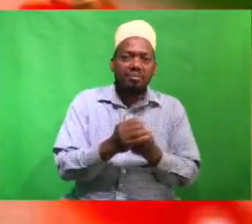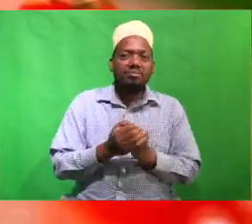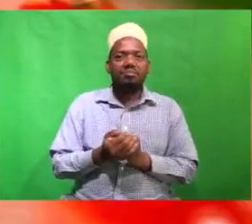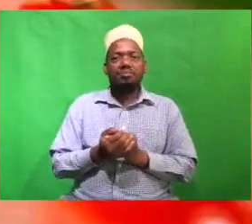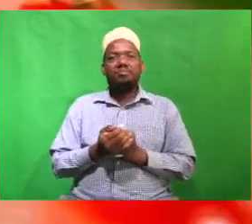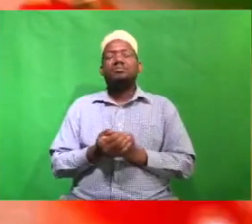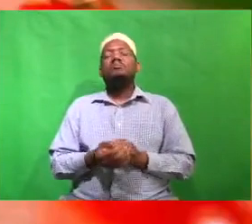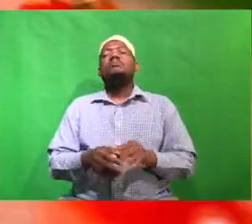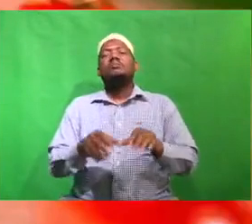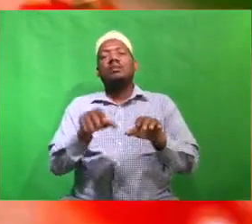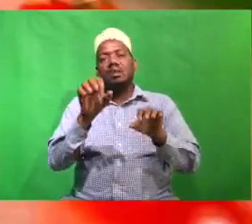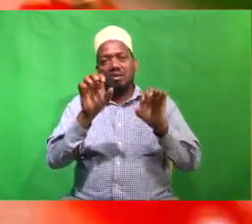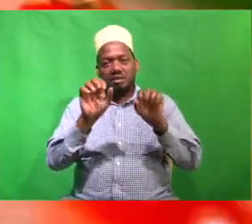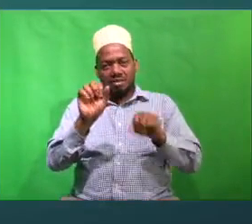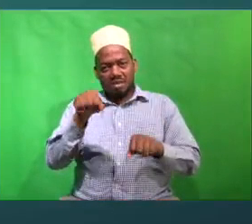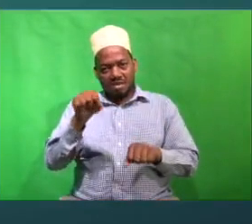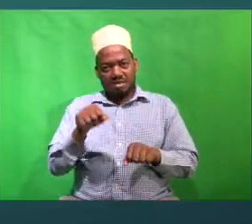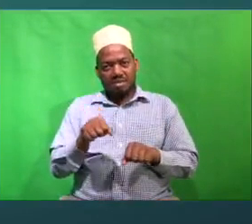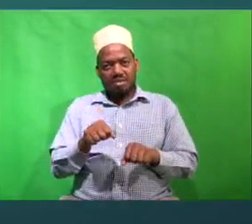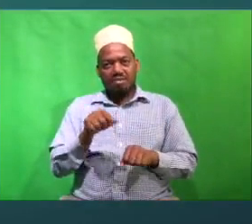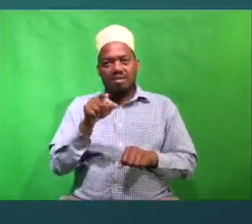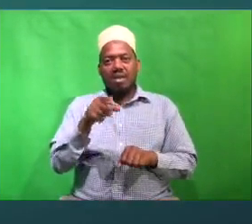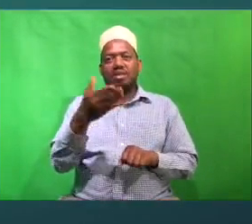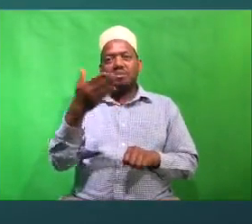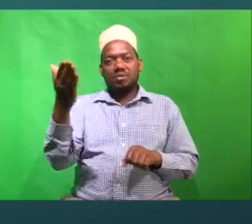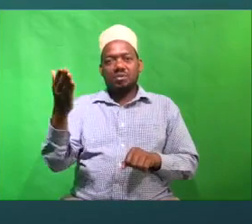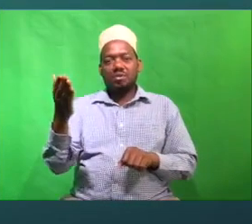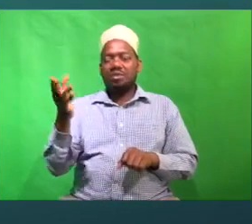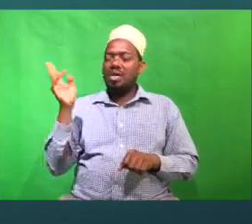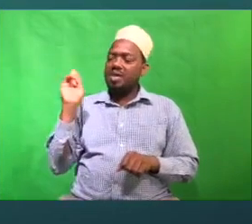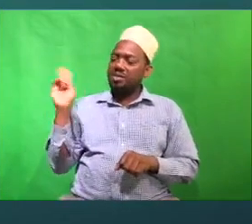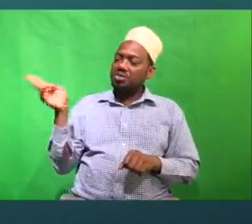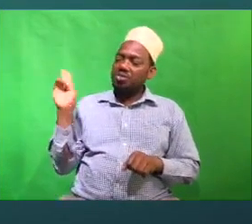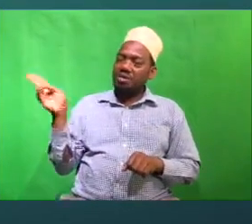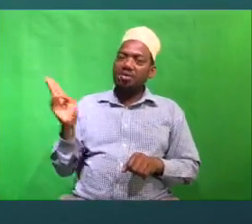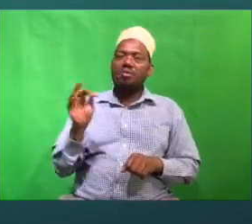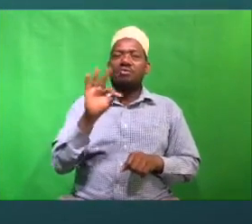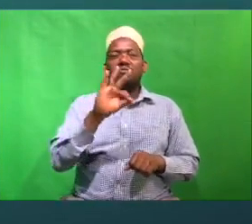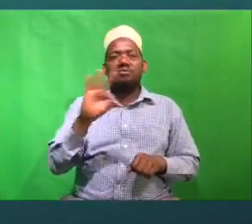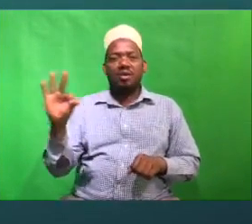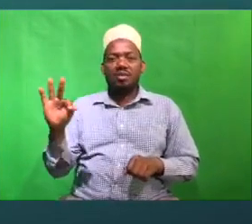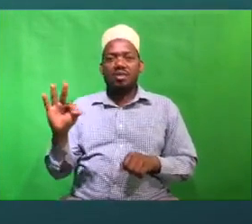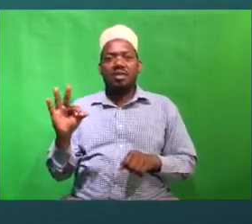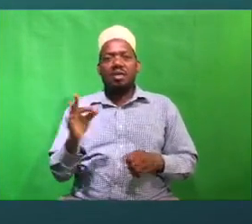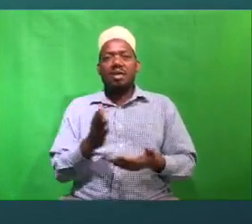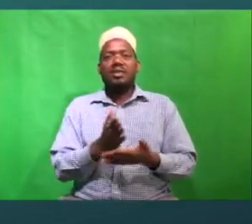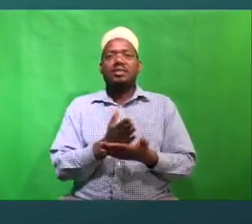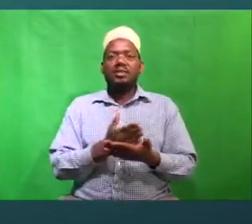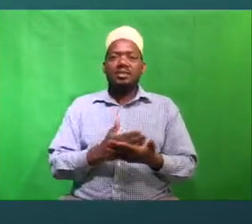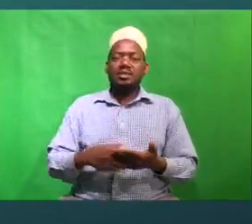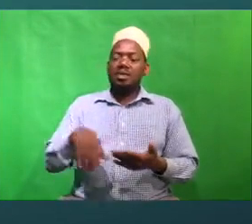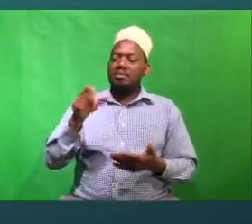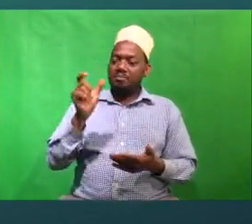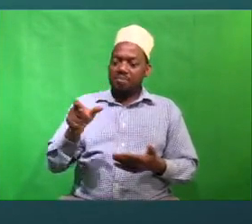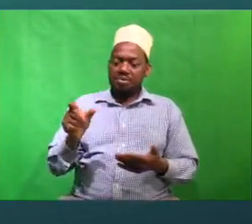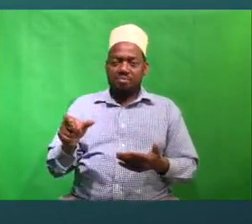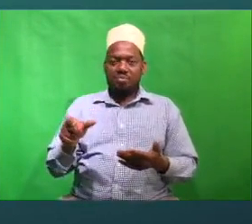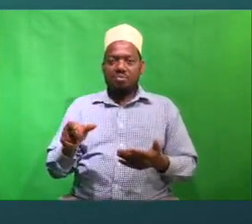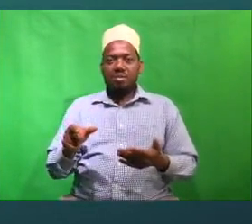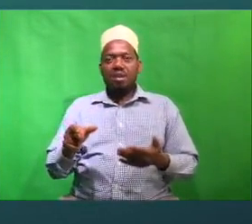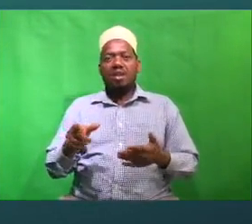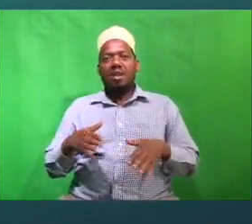students? Yes. Another factor is historical factor. Some people settle or